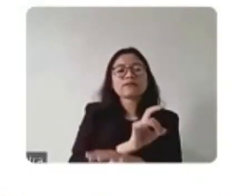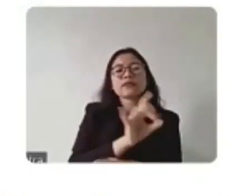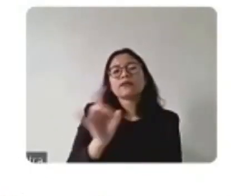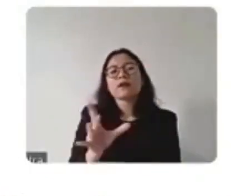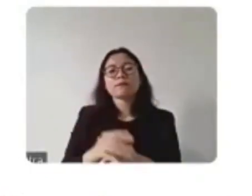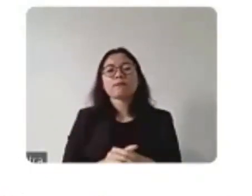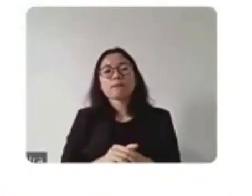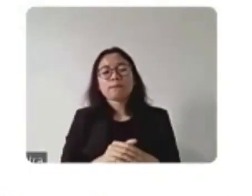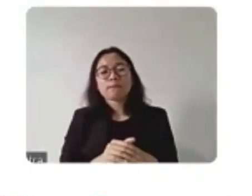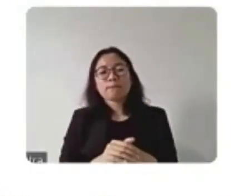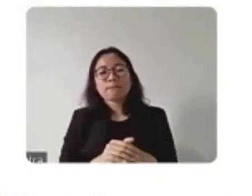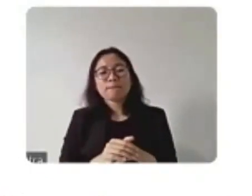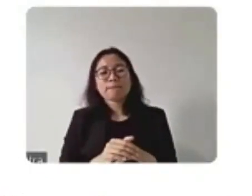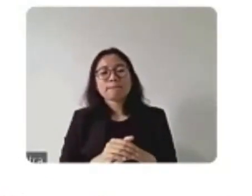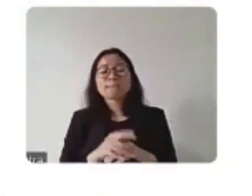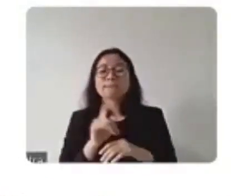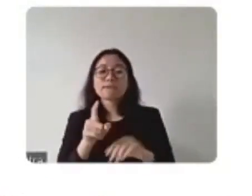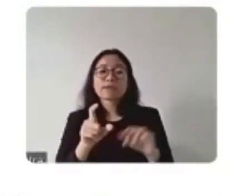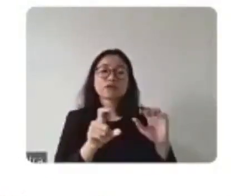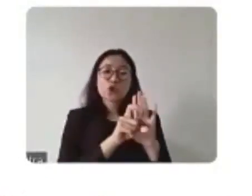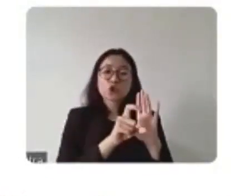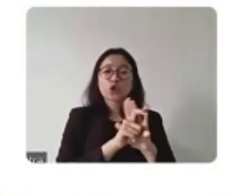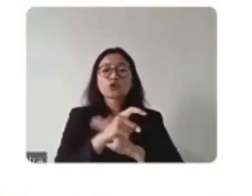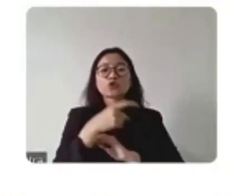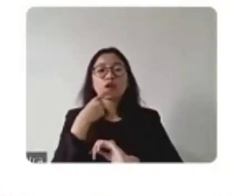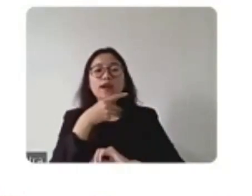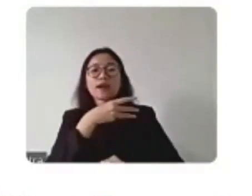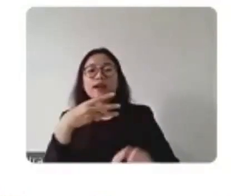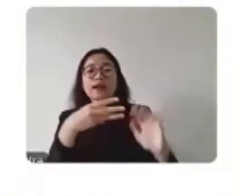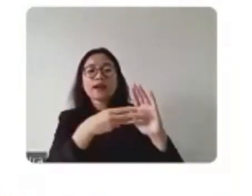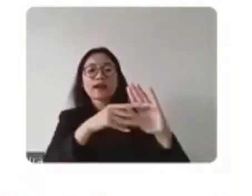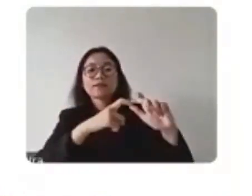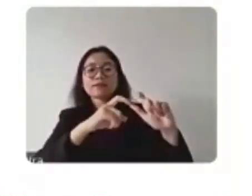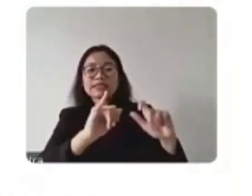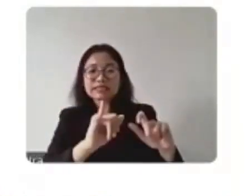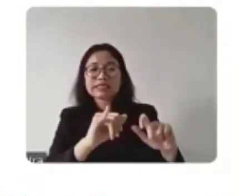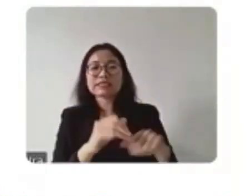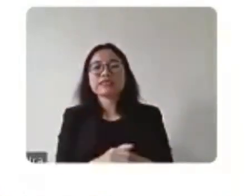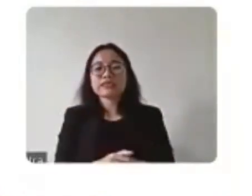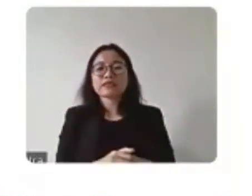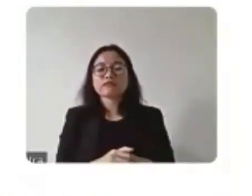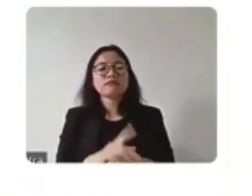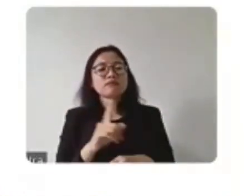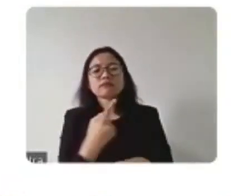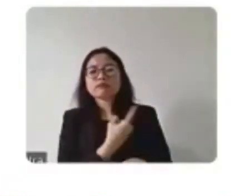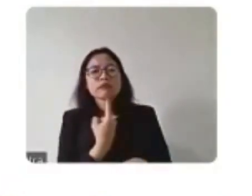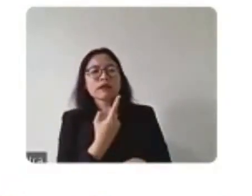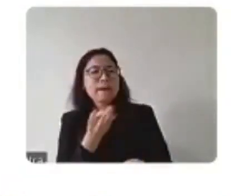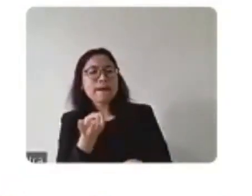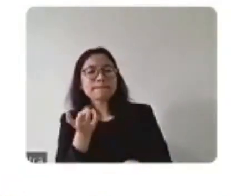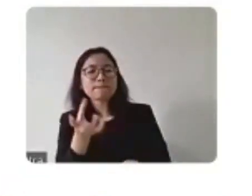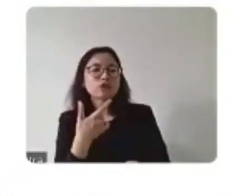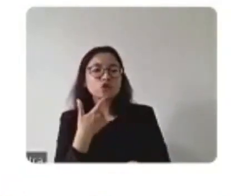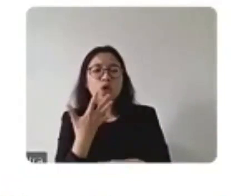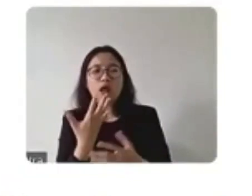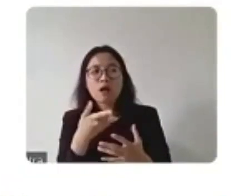in all cases, we know kind of what the low-hanging fruit are in terms of what solutions are available, but we just have to